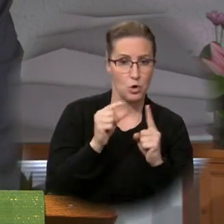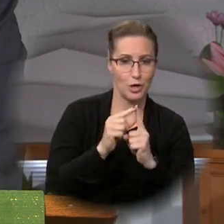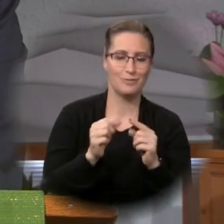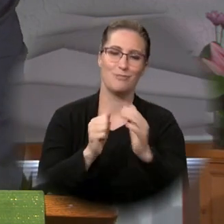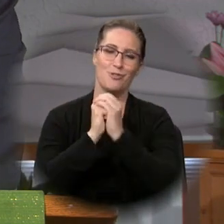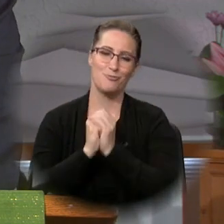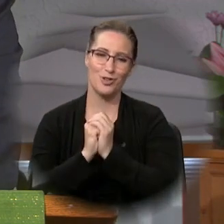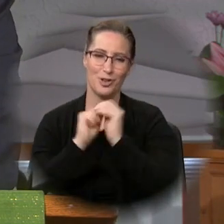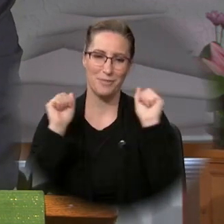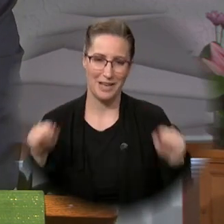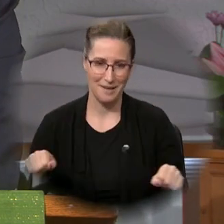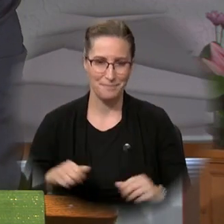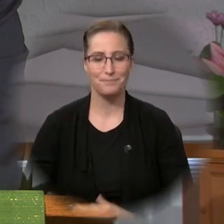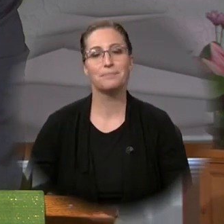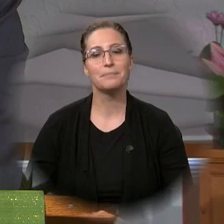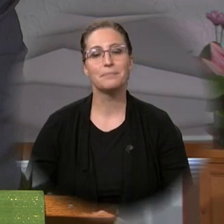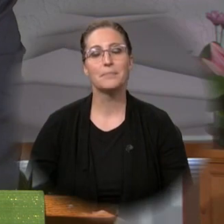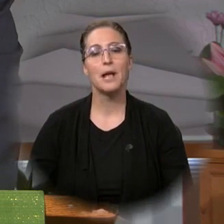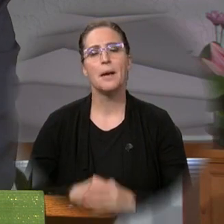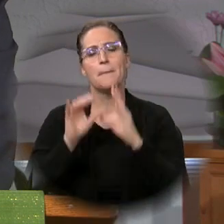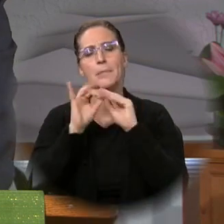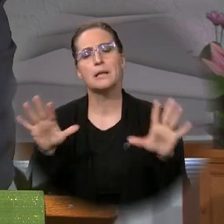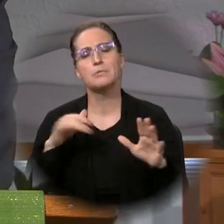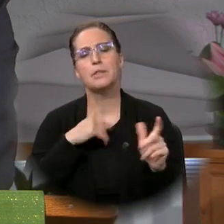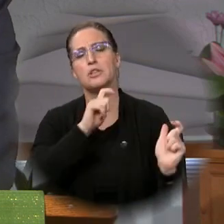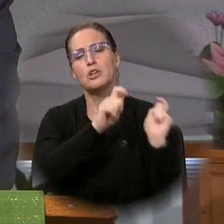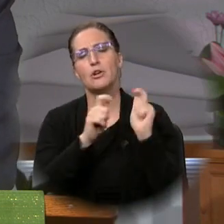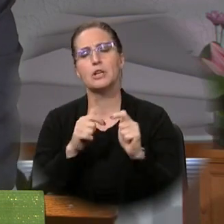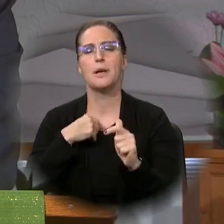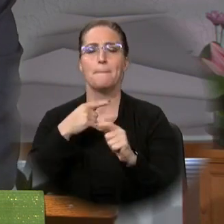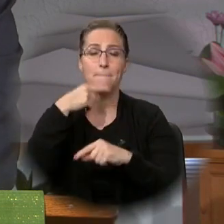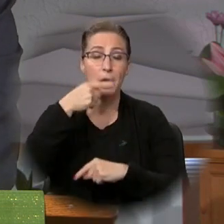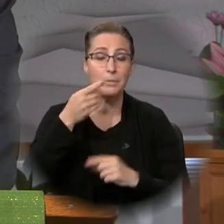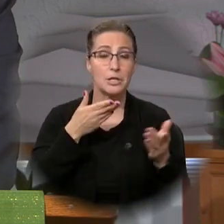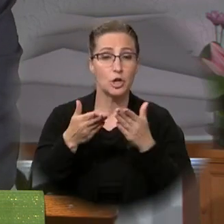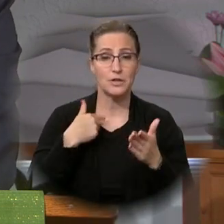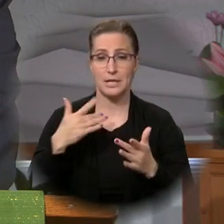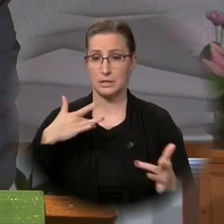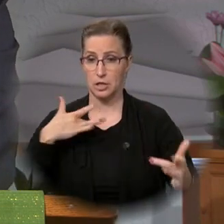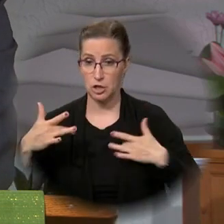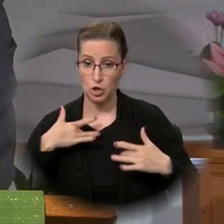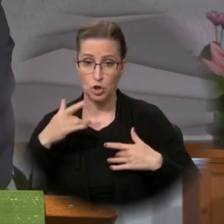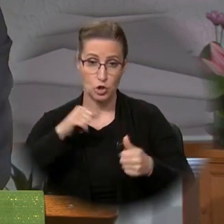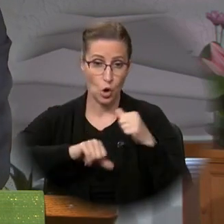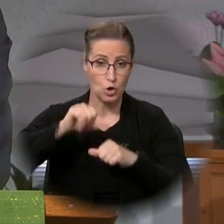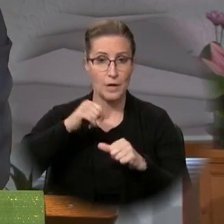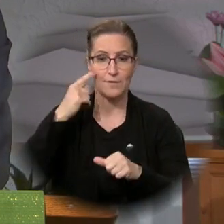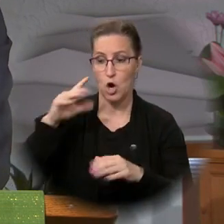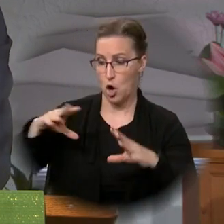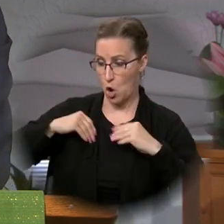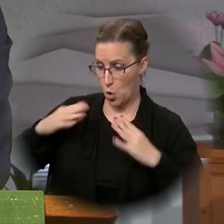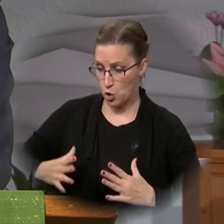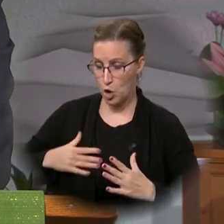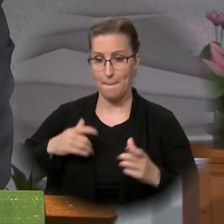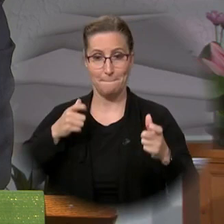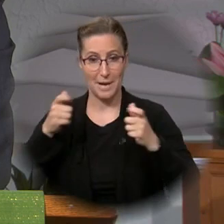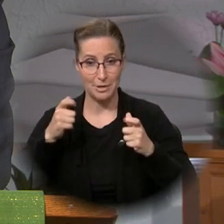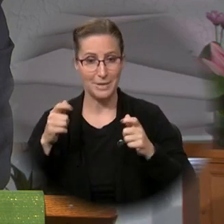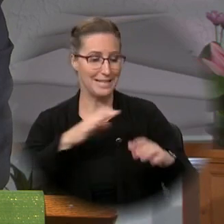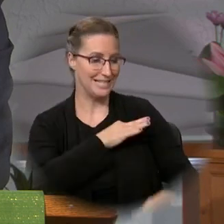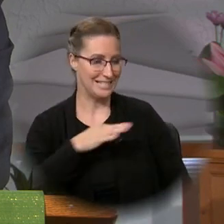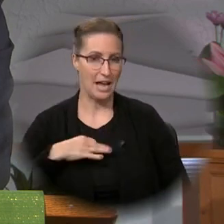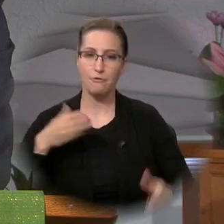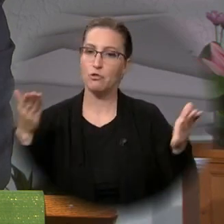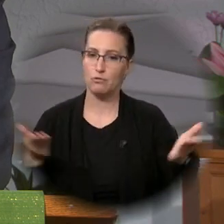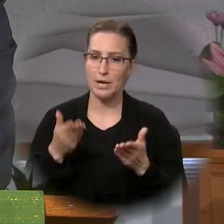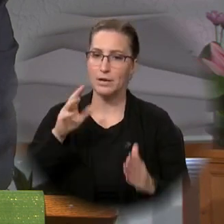worship. We are blessed by the generosity, the public service, and social concern of the owner, the management, and the staff